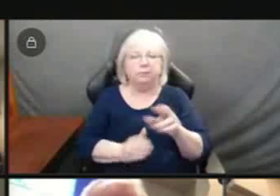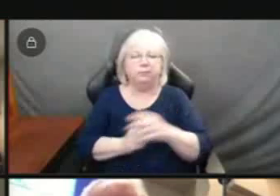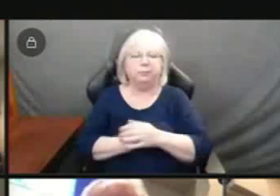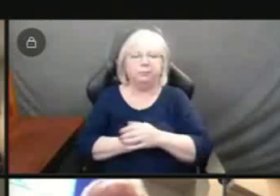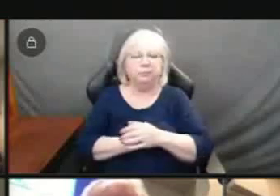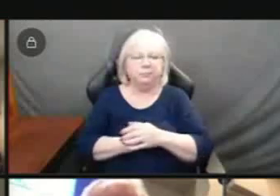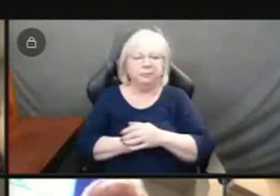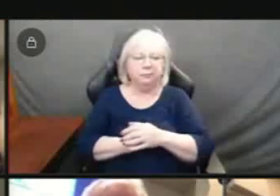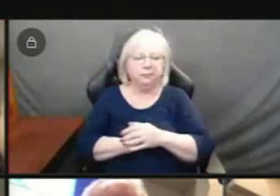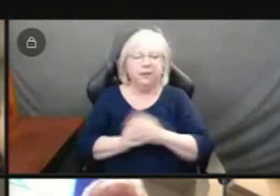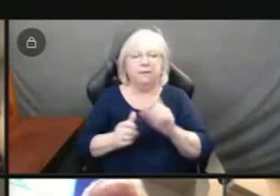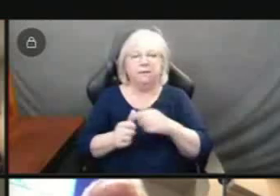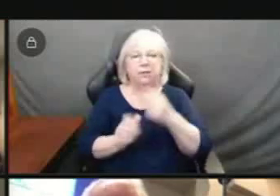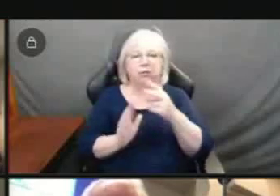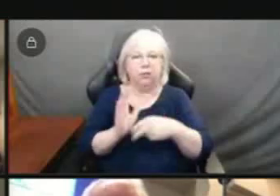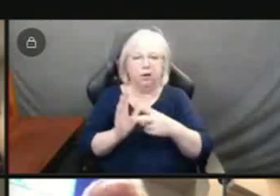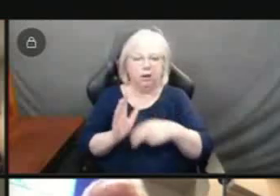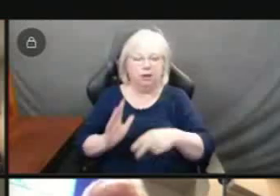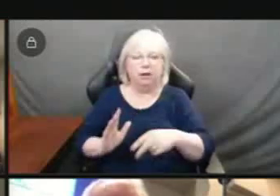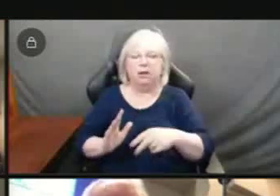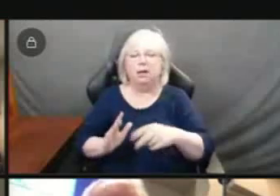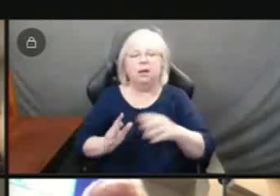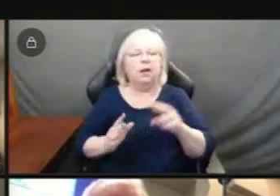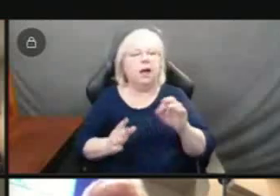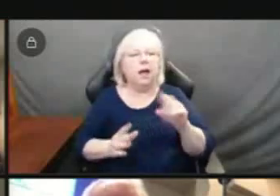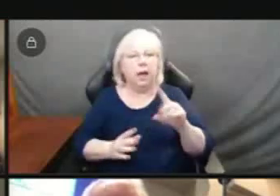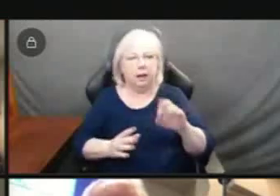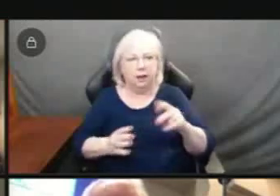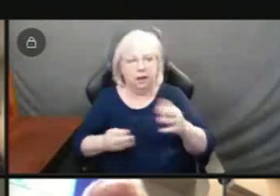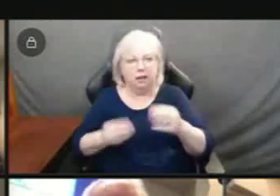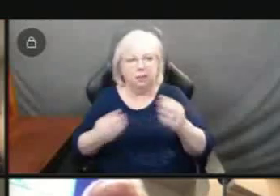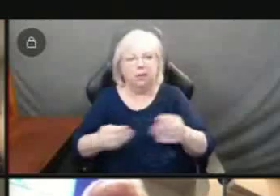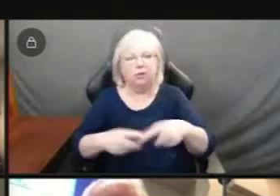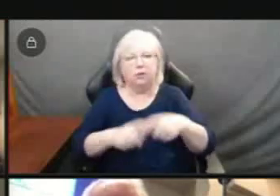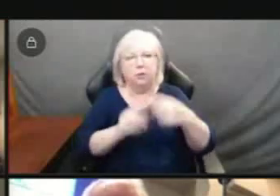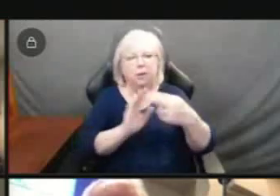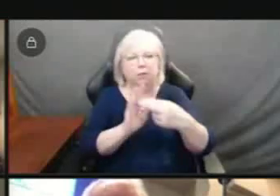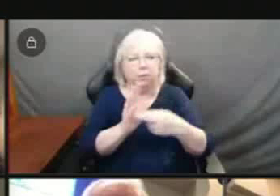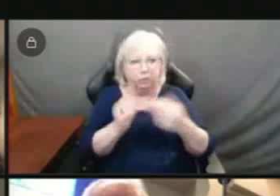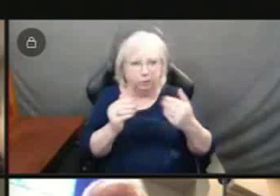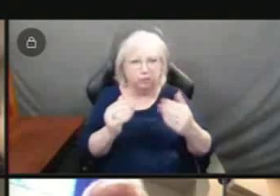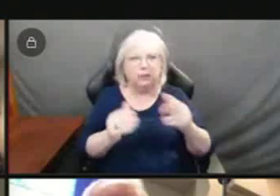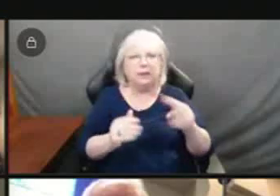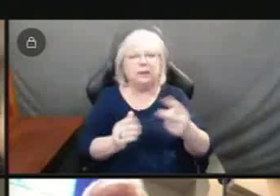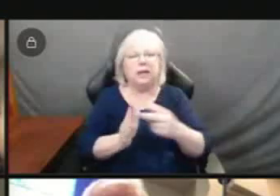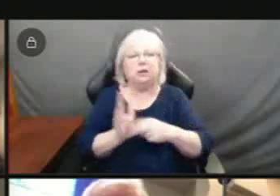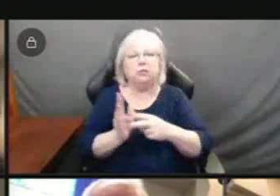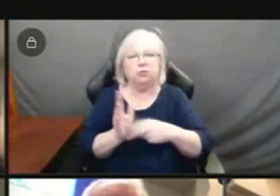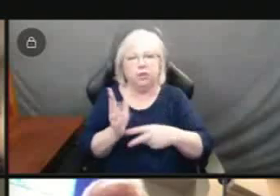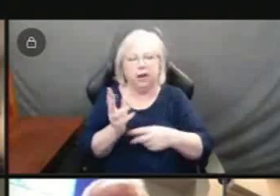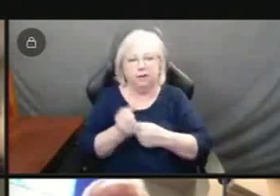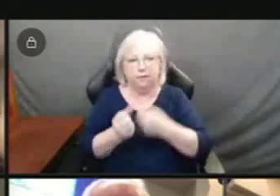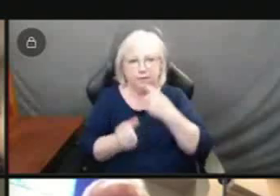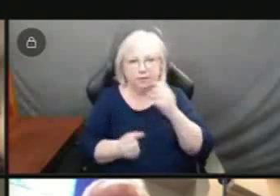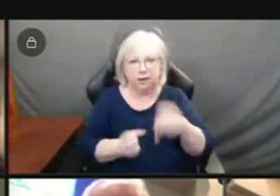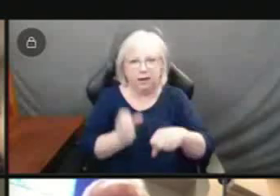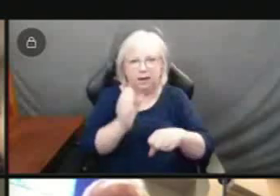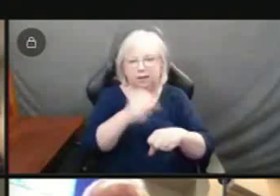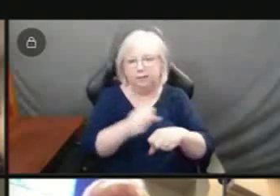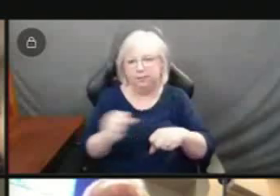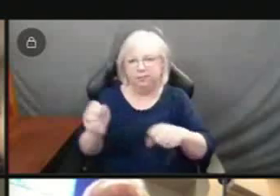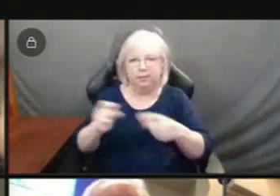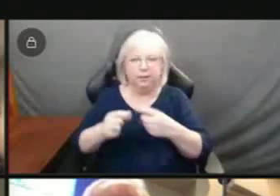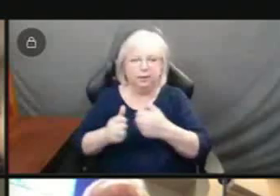other purposes. First reading. Move to suspend the rules and place on second reading. There's a motion and second. All those in favor, please say